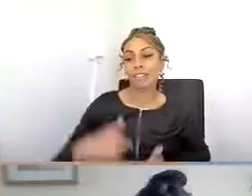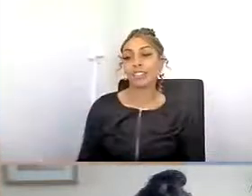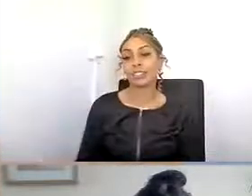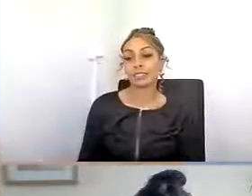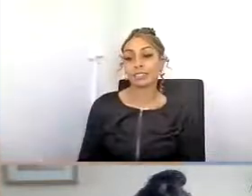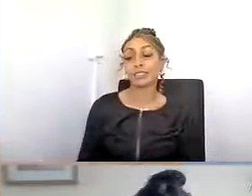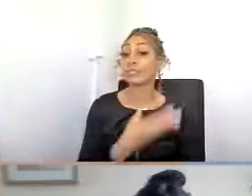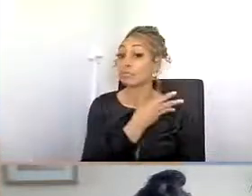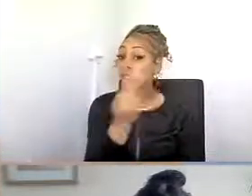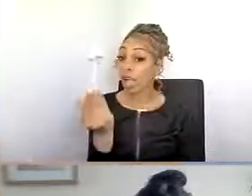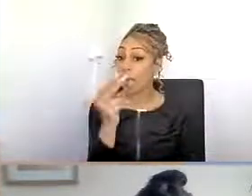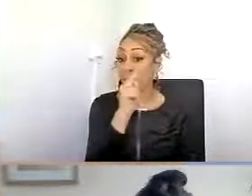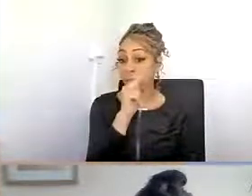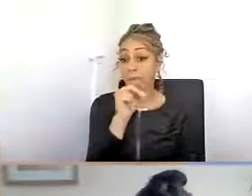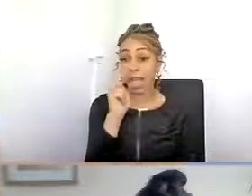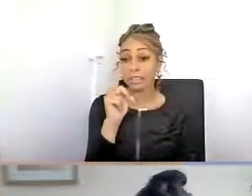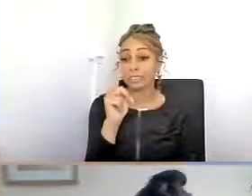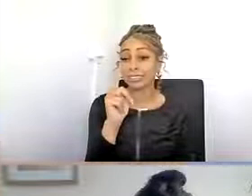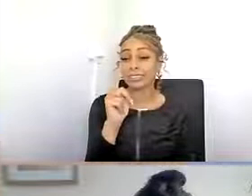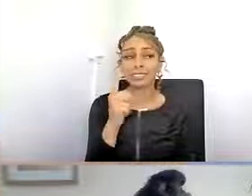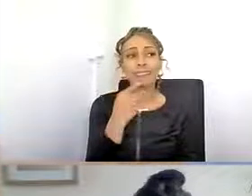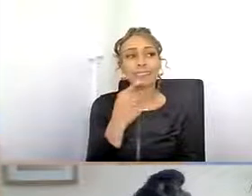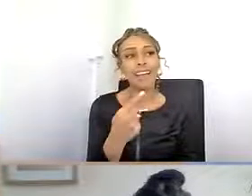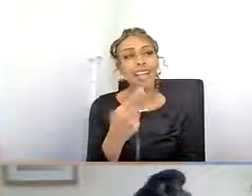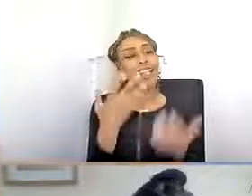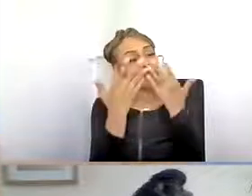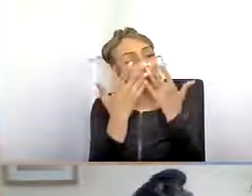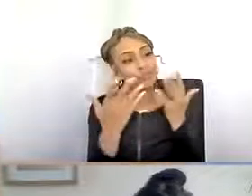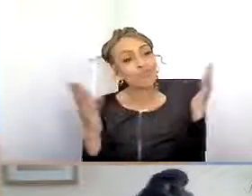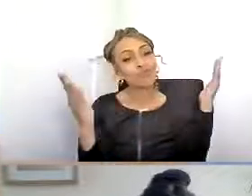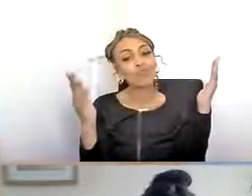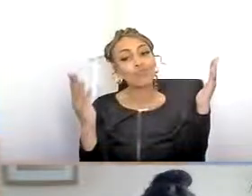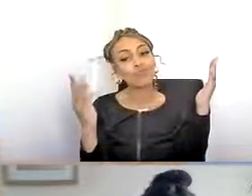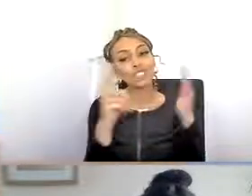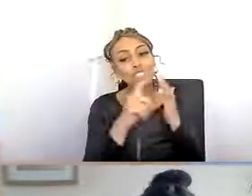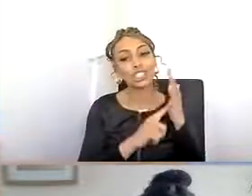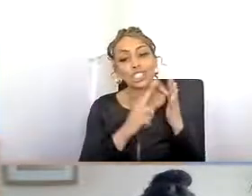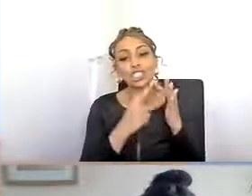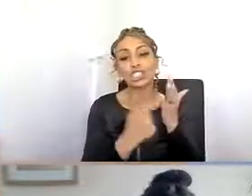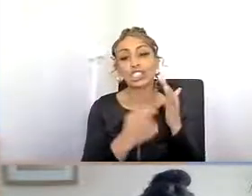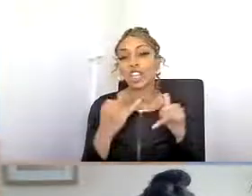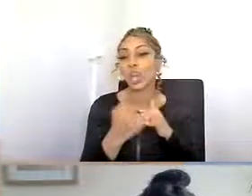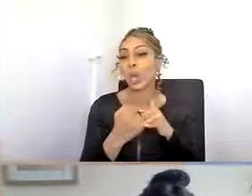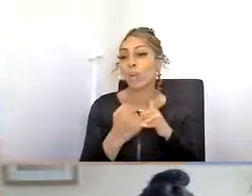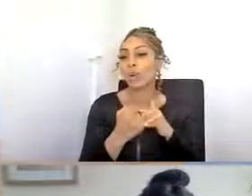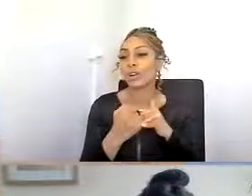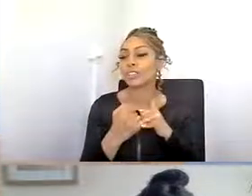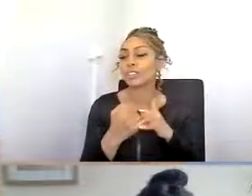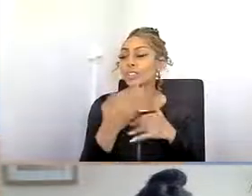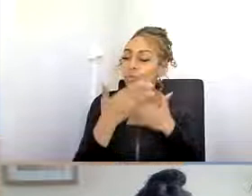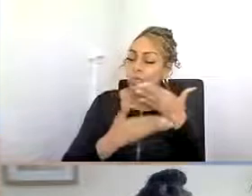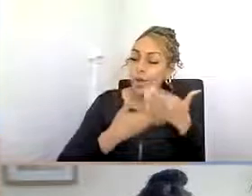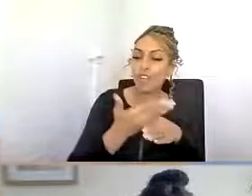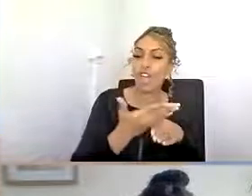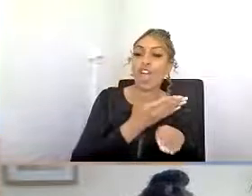Some of the paintings tell the wider Gerwood story, prizes that have been awarded, early career artists that have